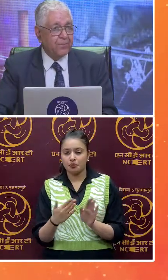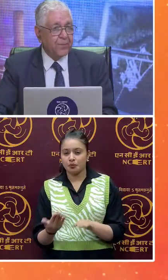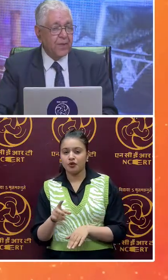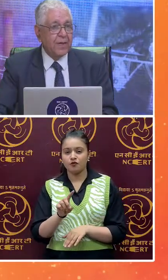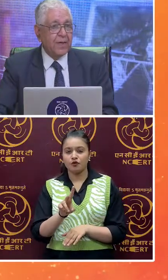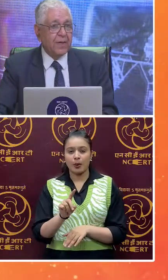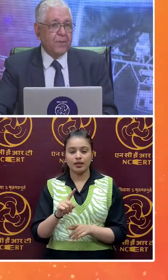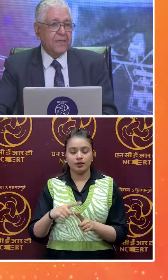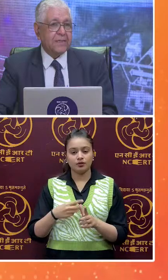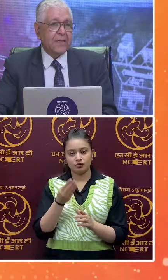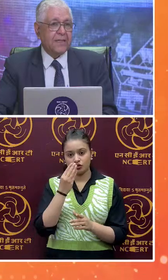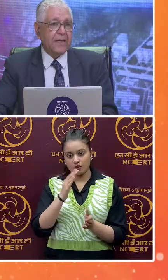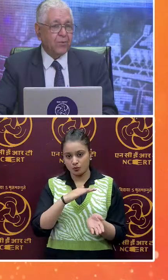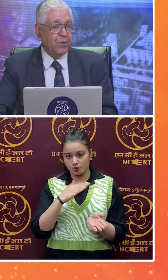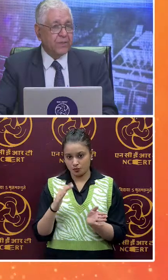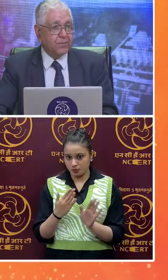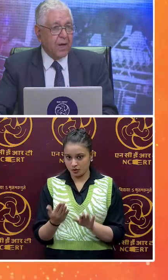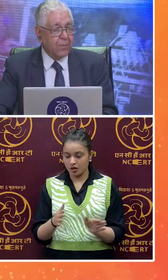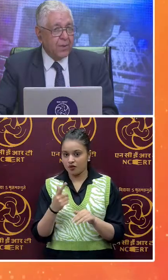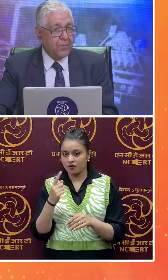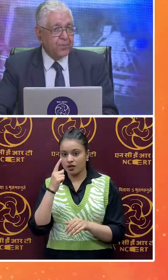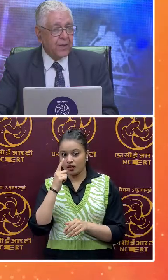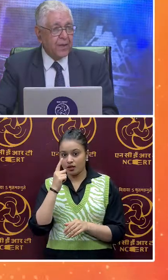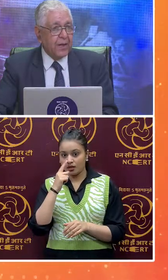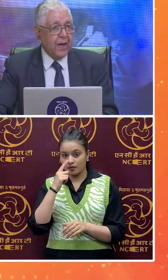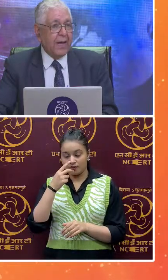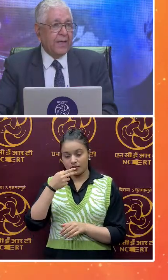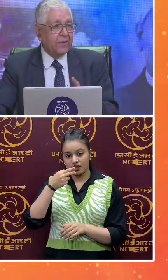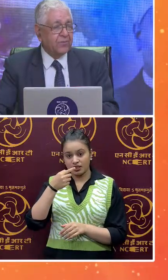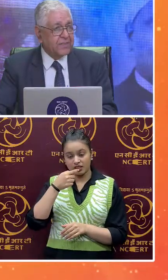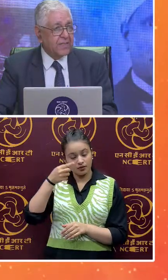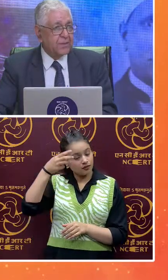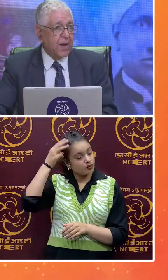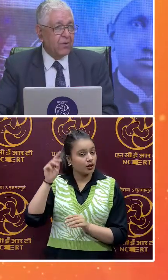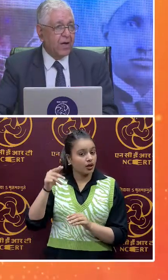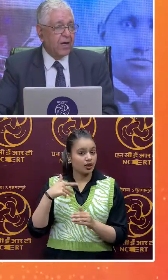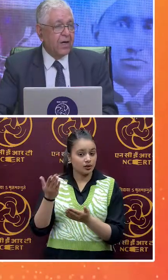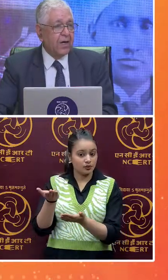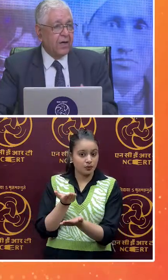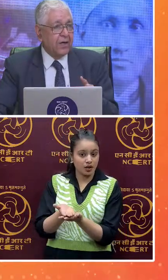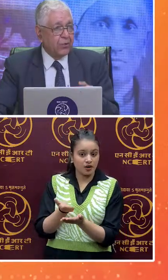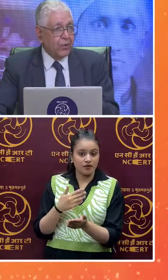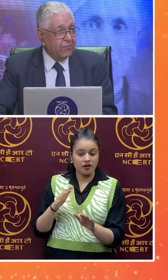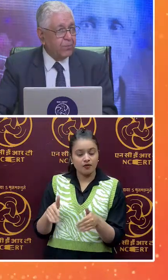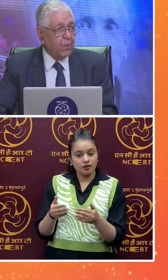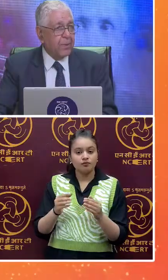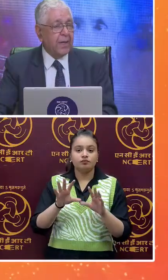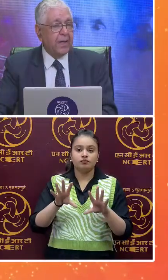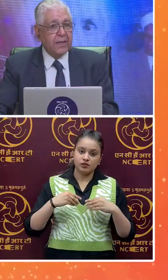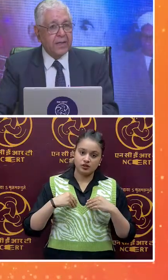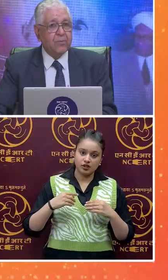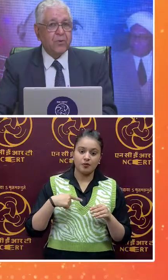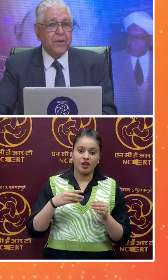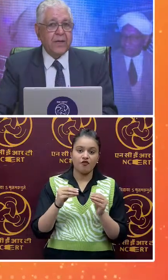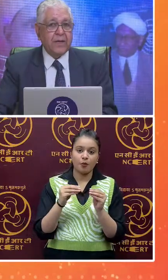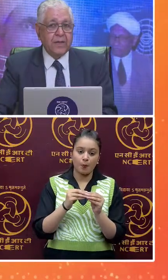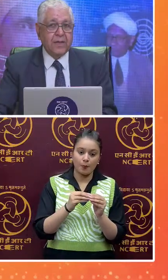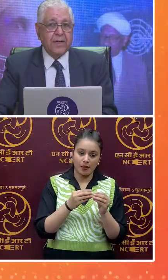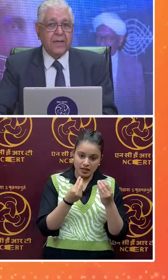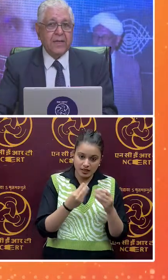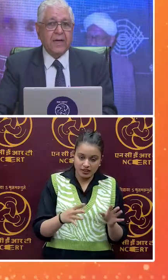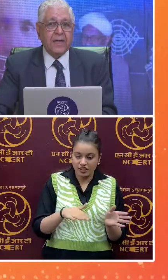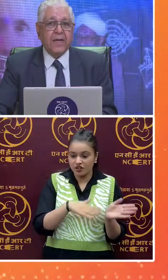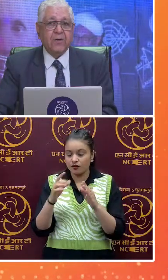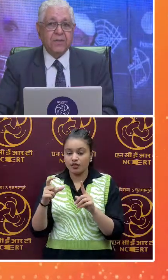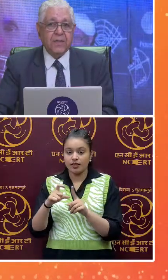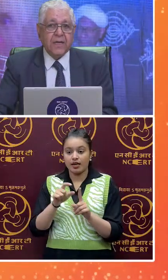January. Mrs. Gandhi approaches Bhabha and he convinces Bhabha to leave Bombay and come to